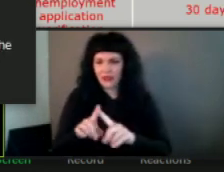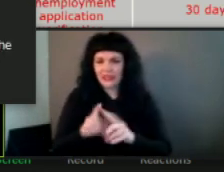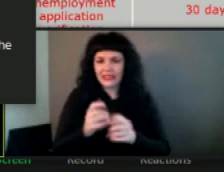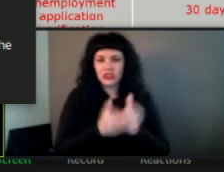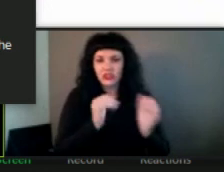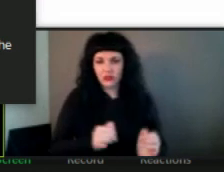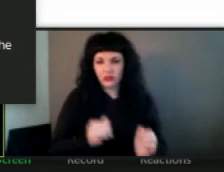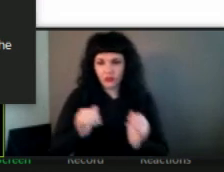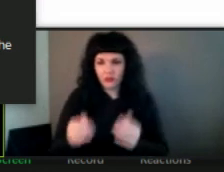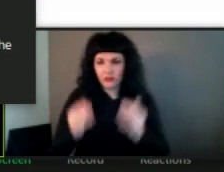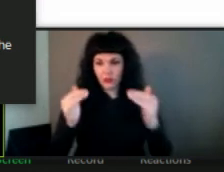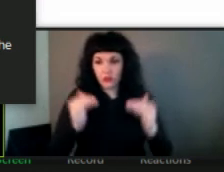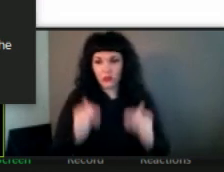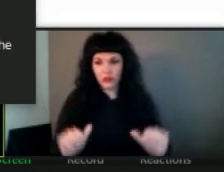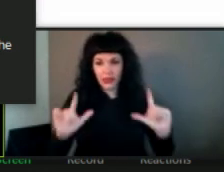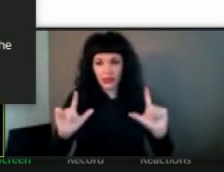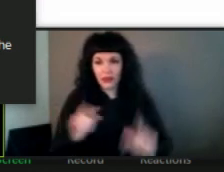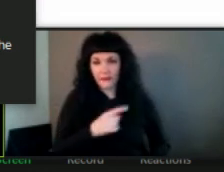Next slide.